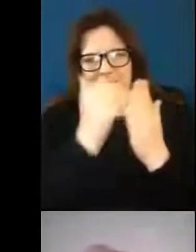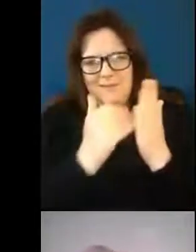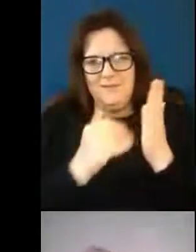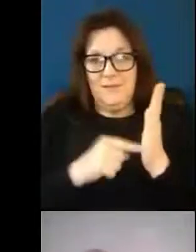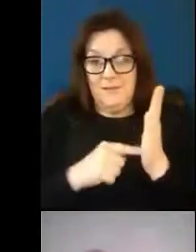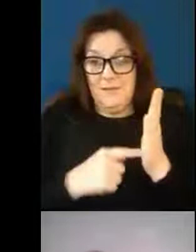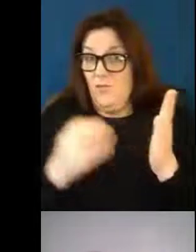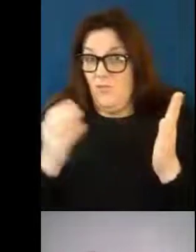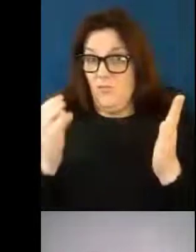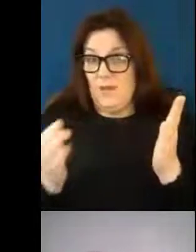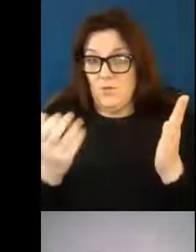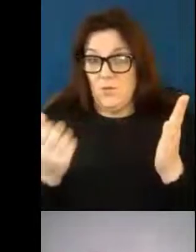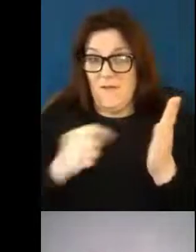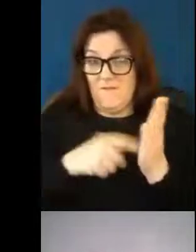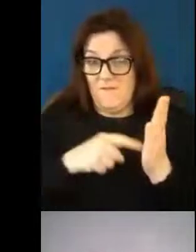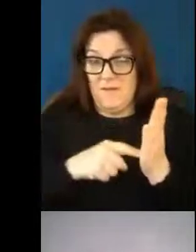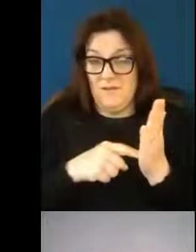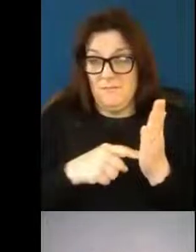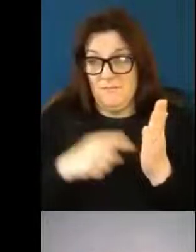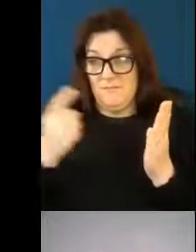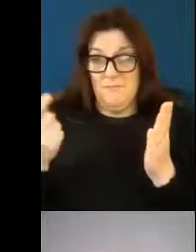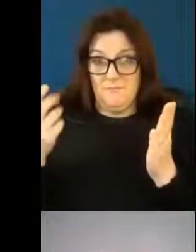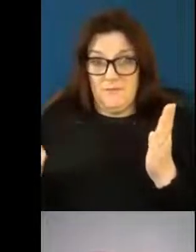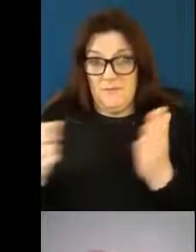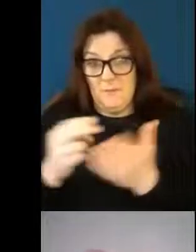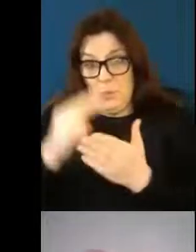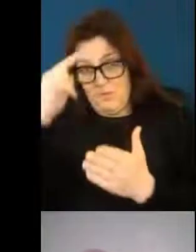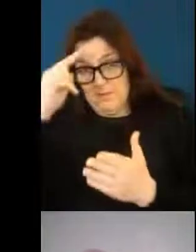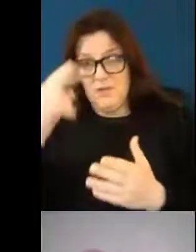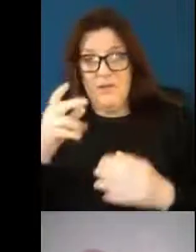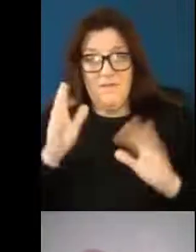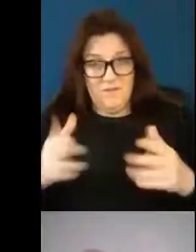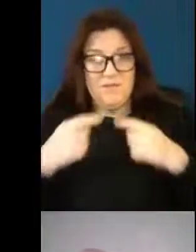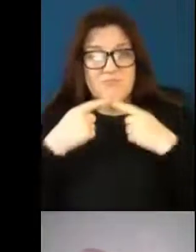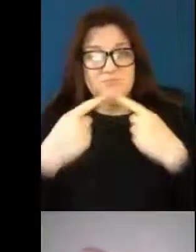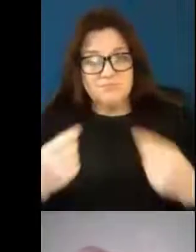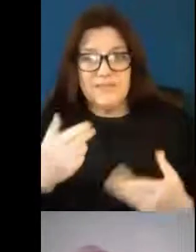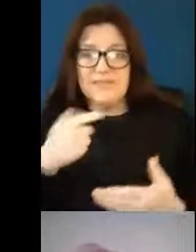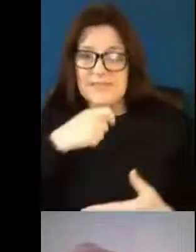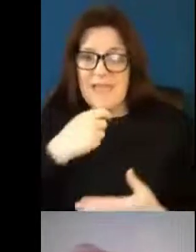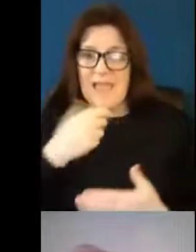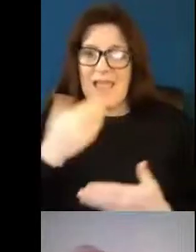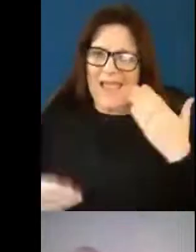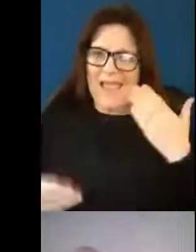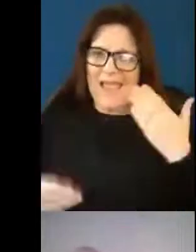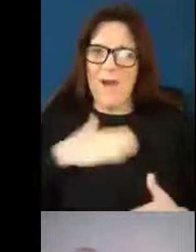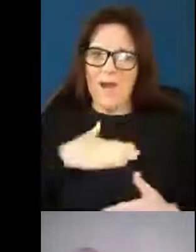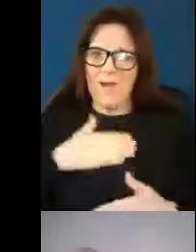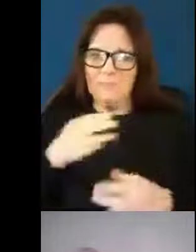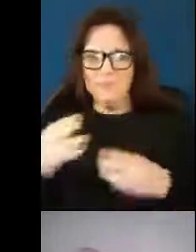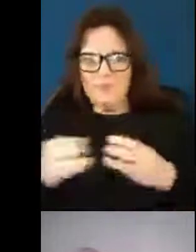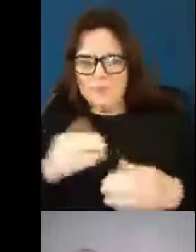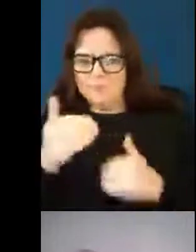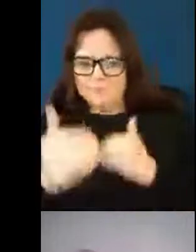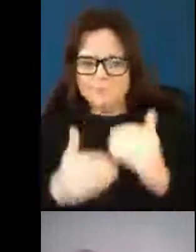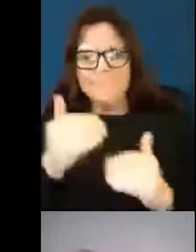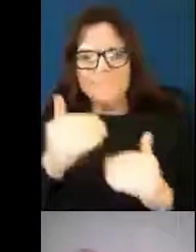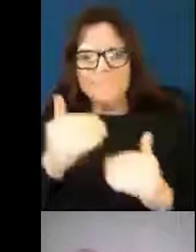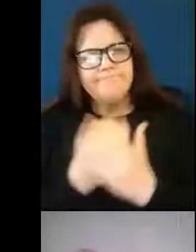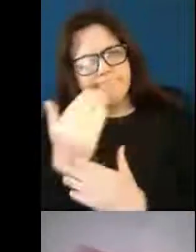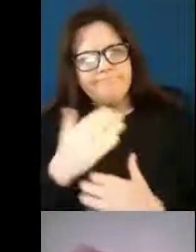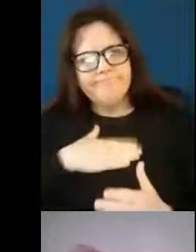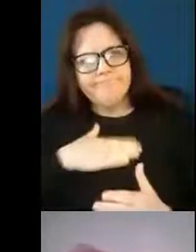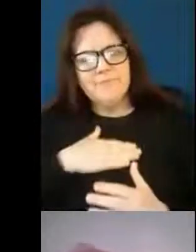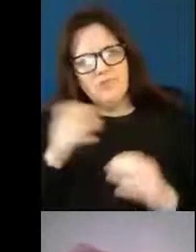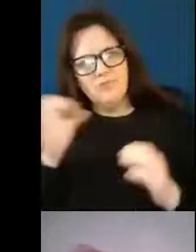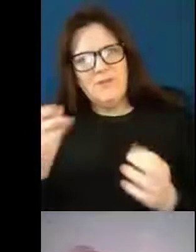to have a university that has articulated how it would like practice to be developed, and in